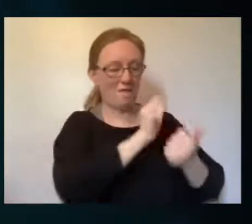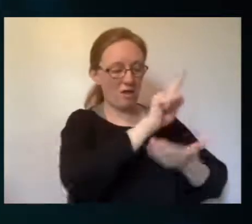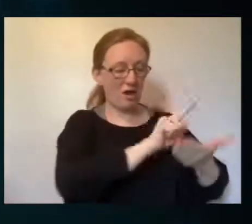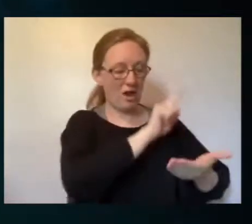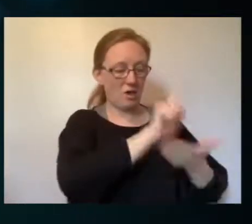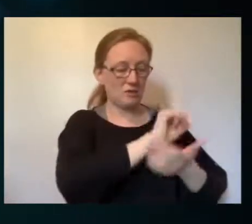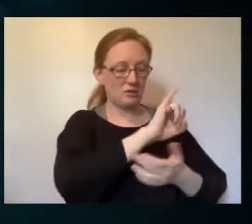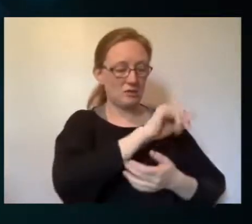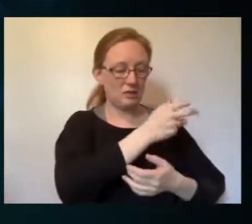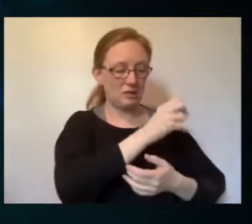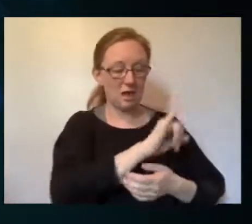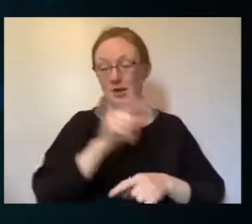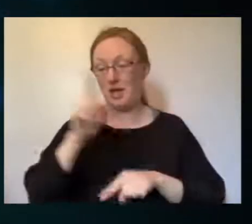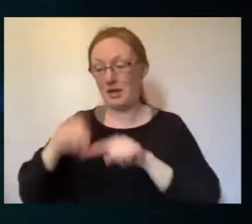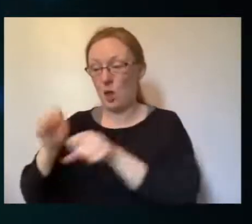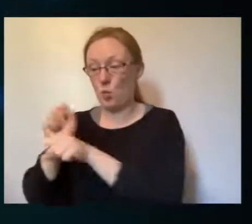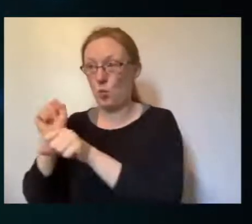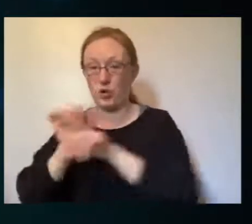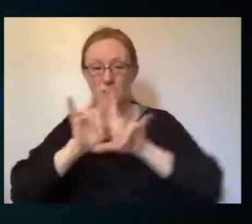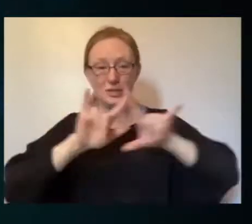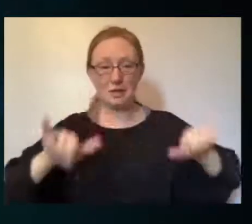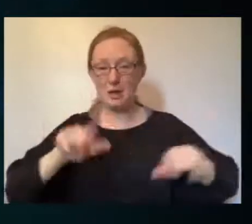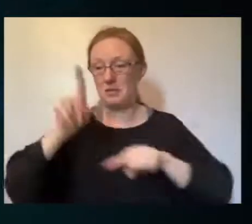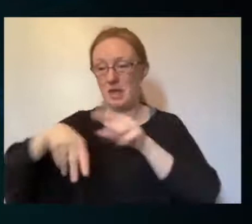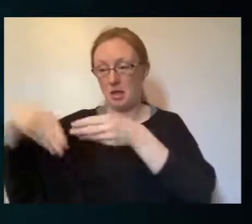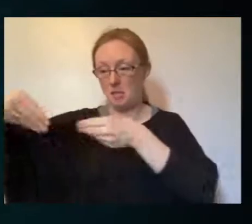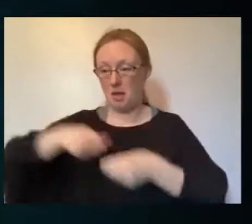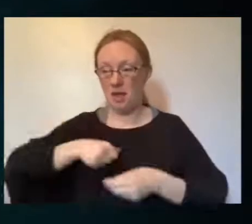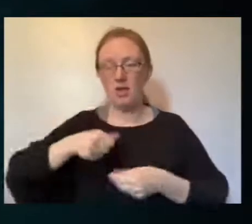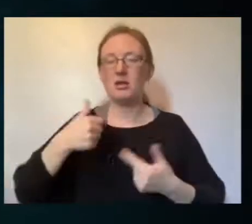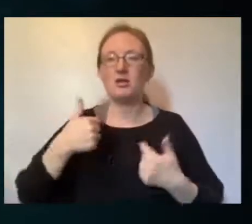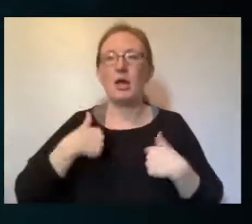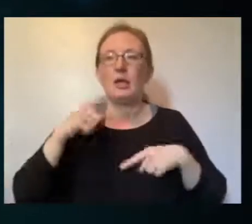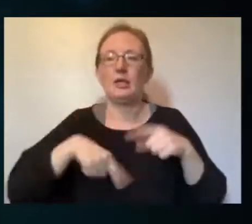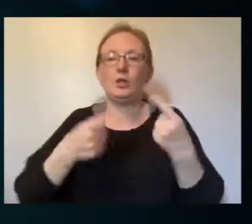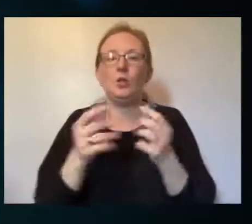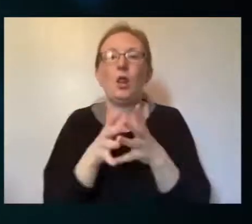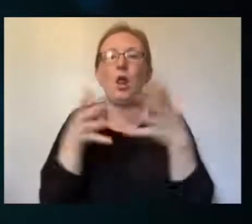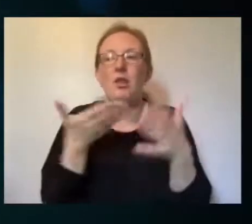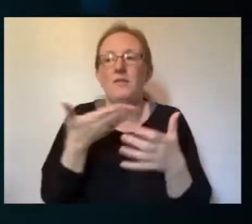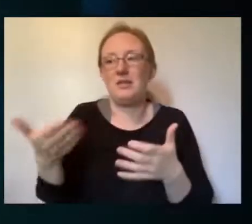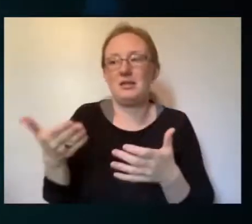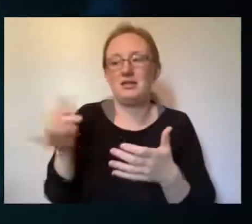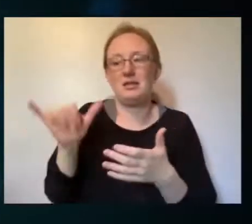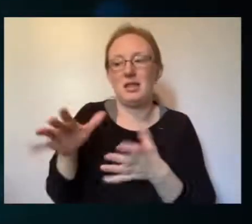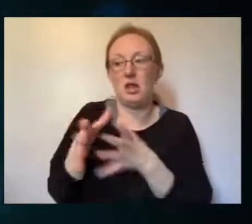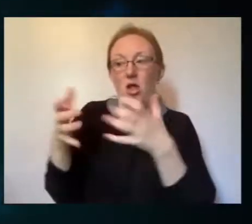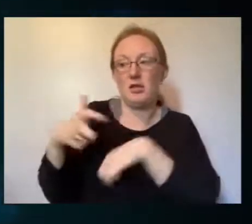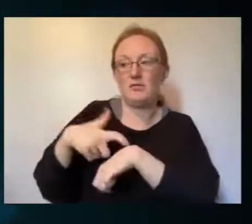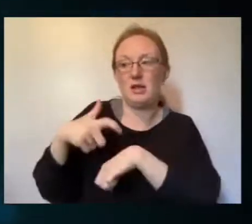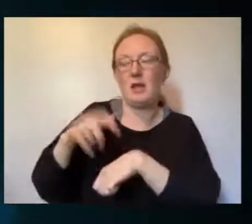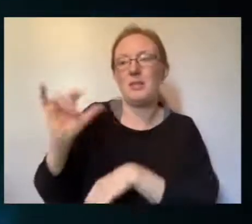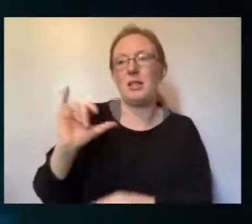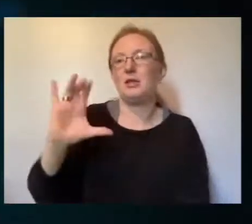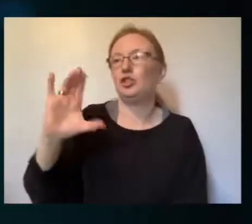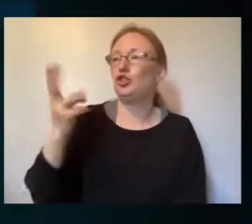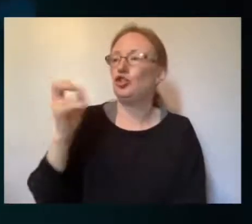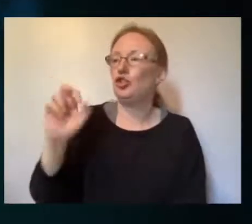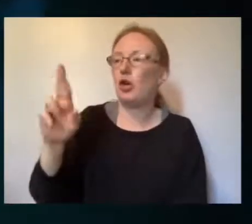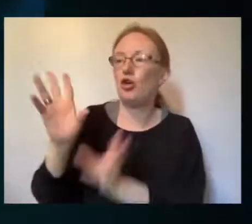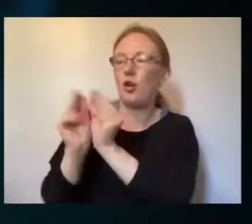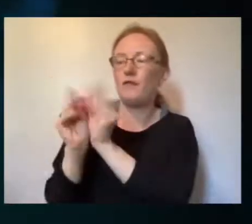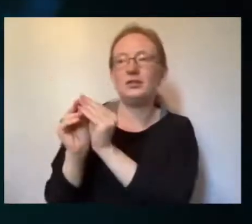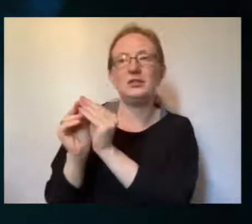was an hour I did not work or get paid. So I could not do a lot of things that took a lot of time, like chairing a conference. This